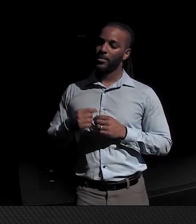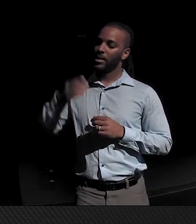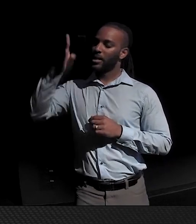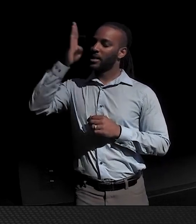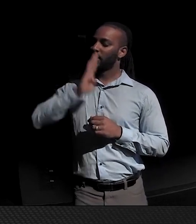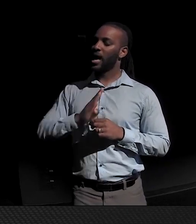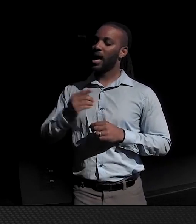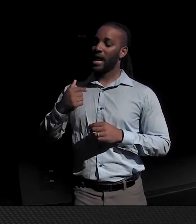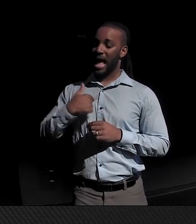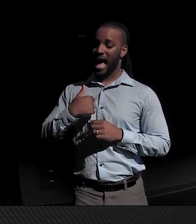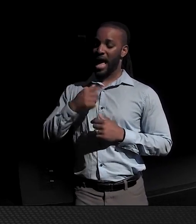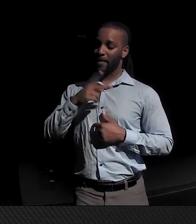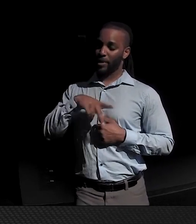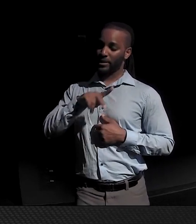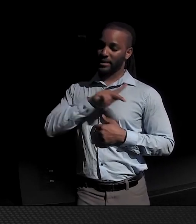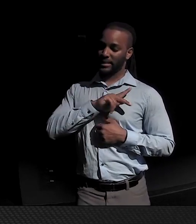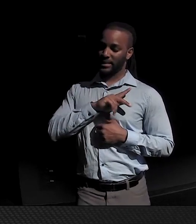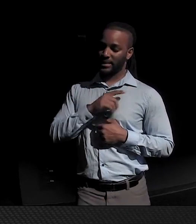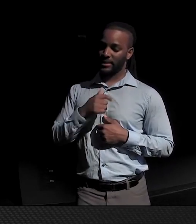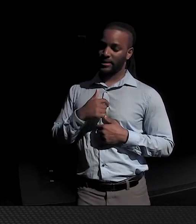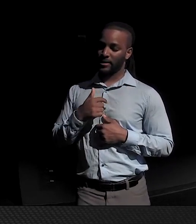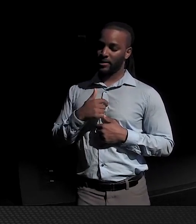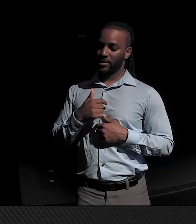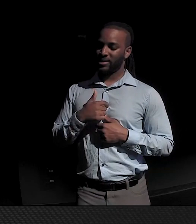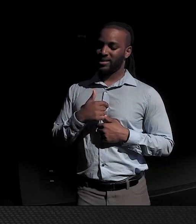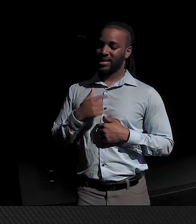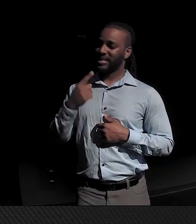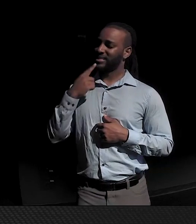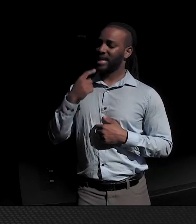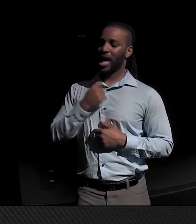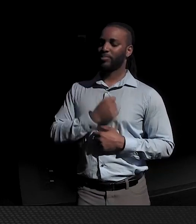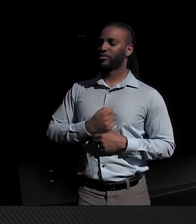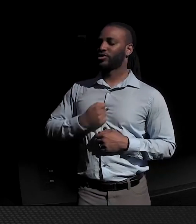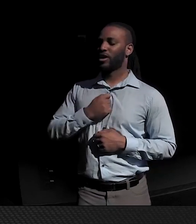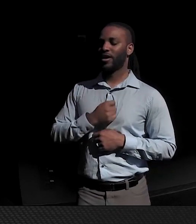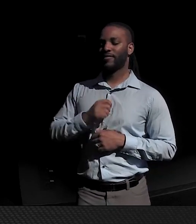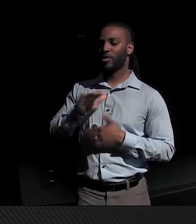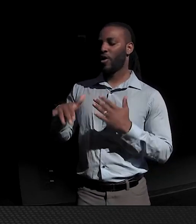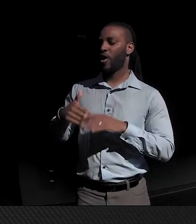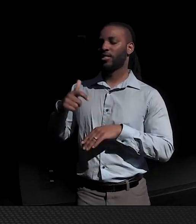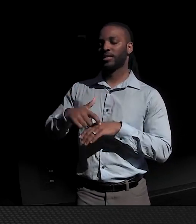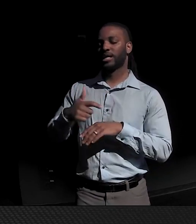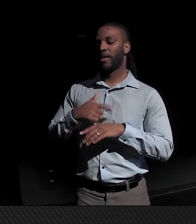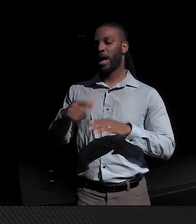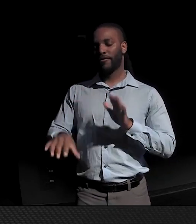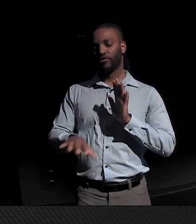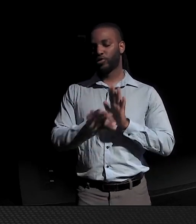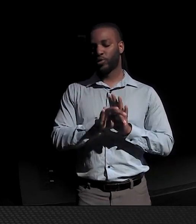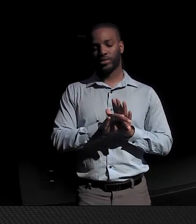God, I just personally, I say I'm sorry for all the times that I've chosen